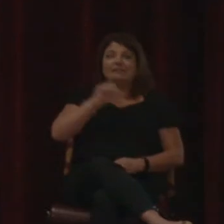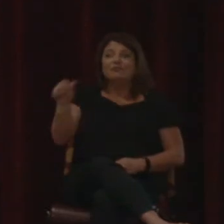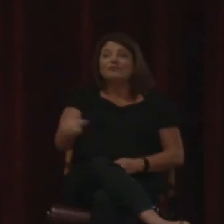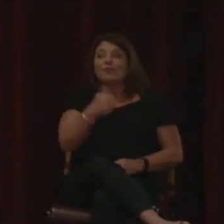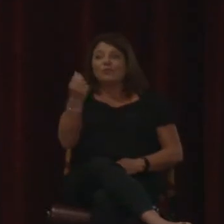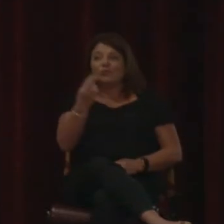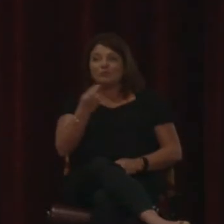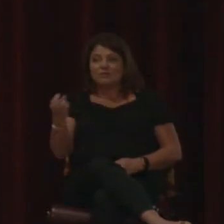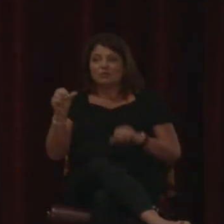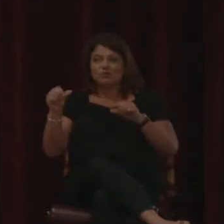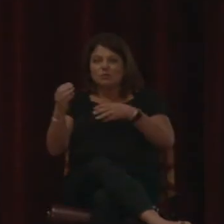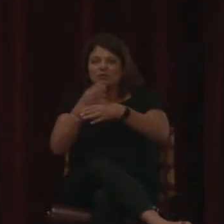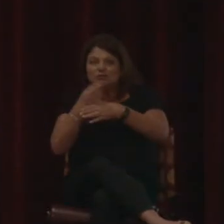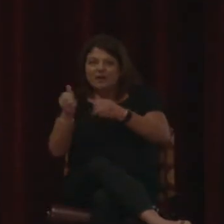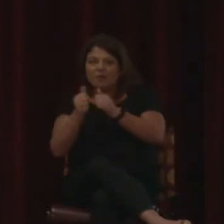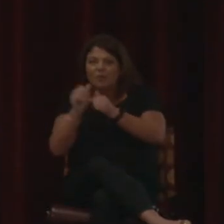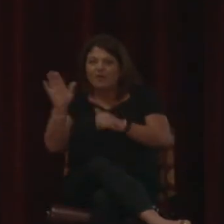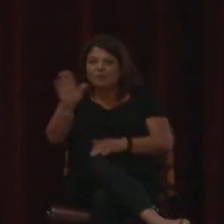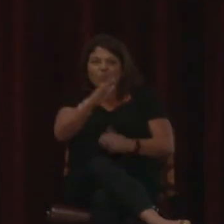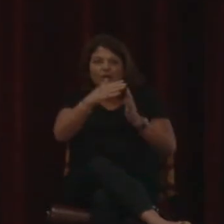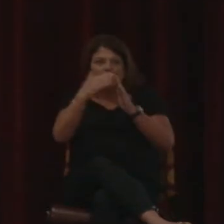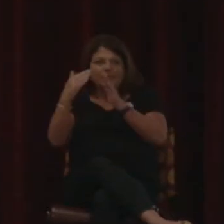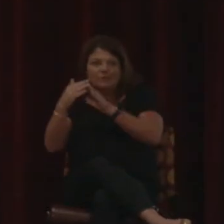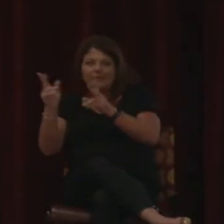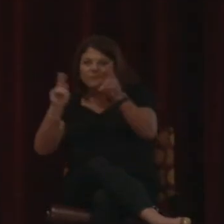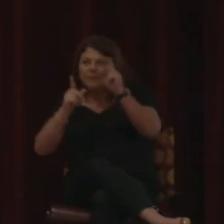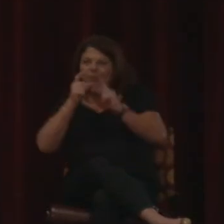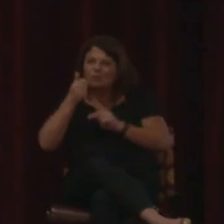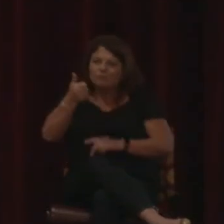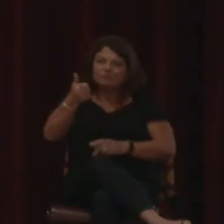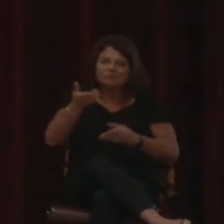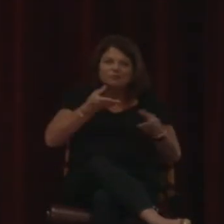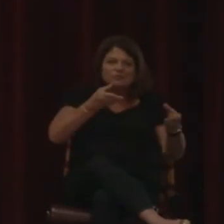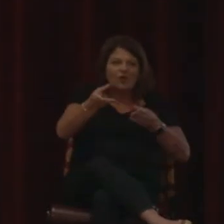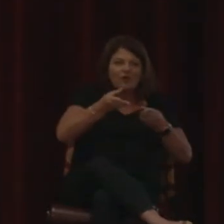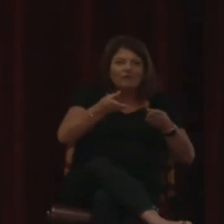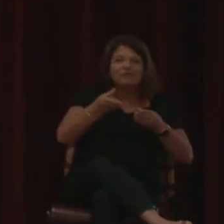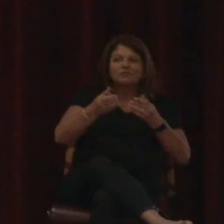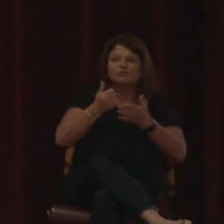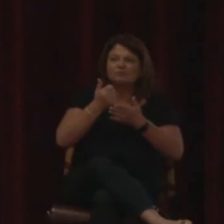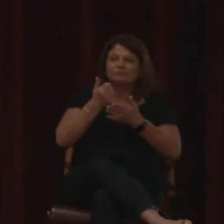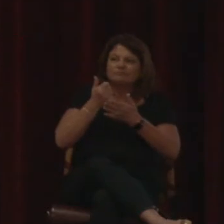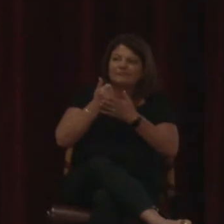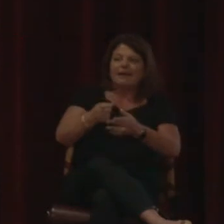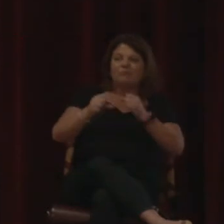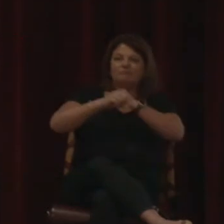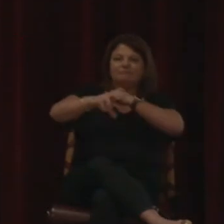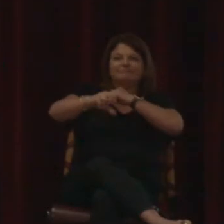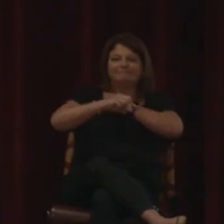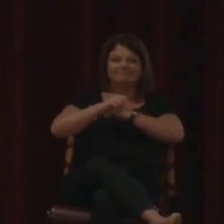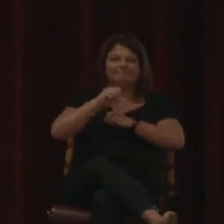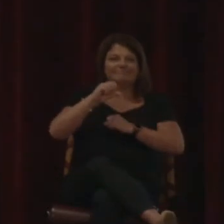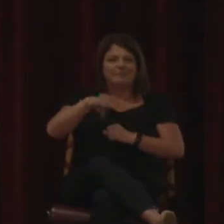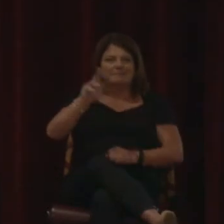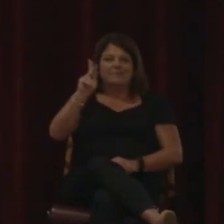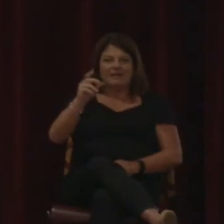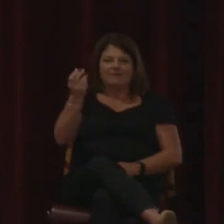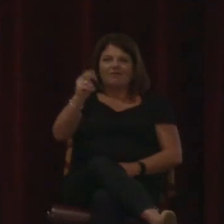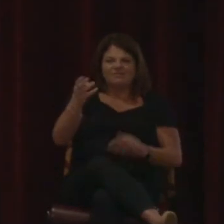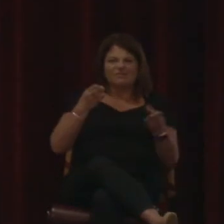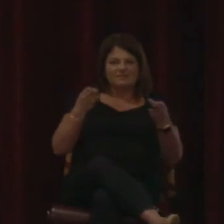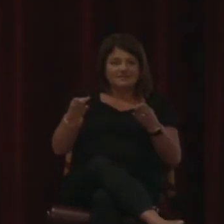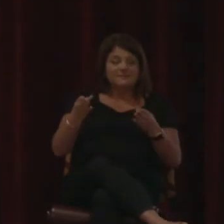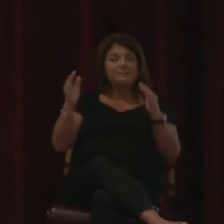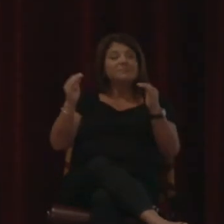with the communities you work with and people you serve, and help us get the word out. Excellent. Well, I want to thank